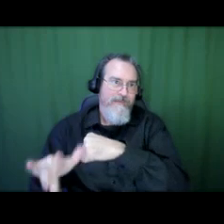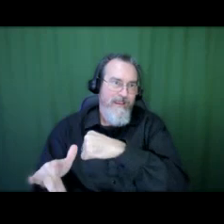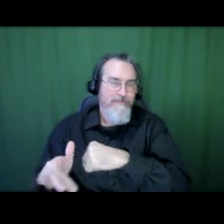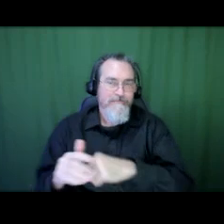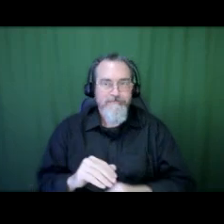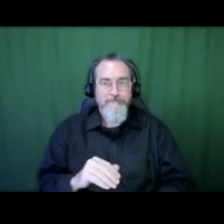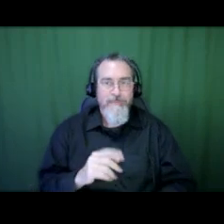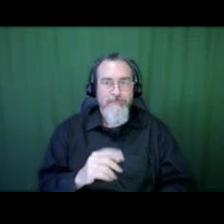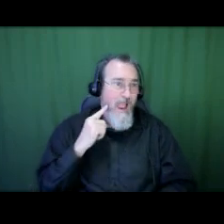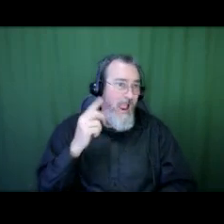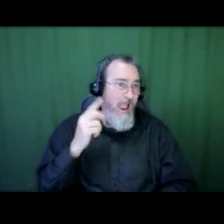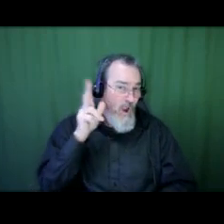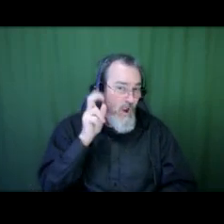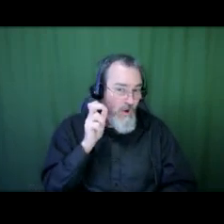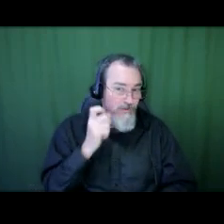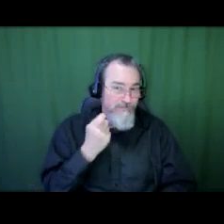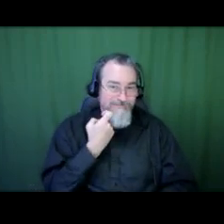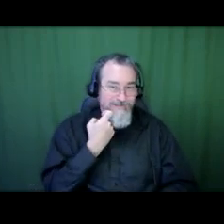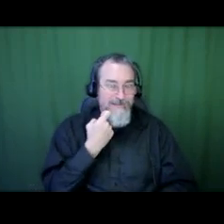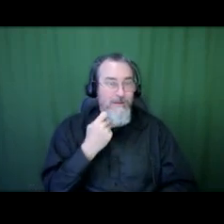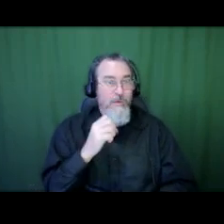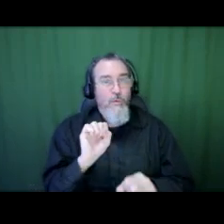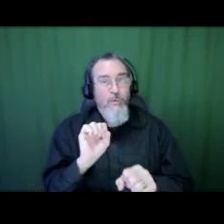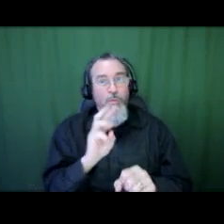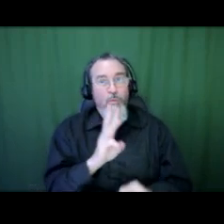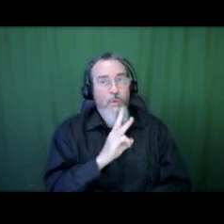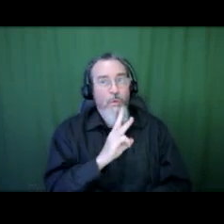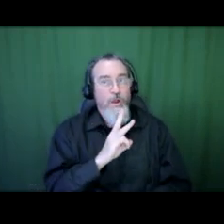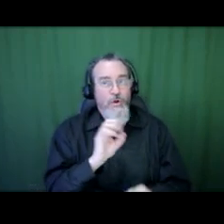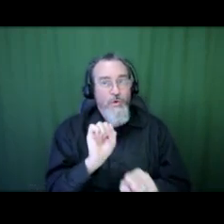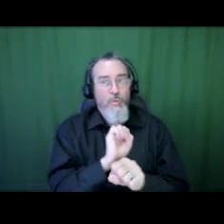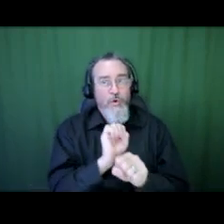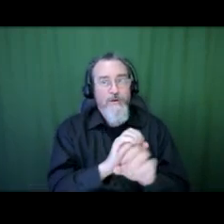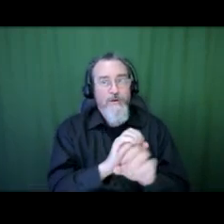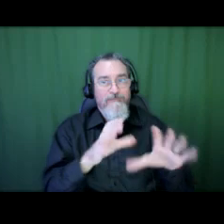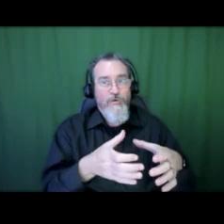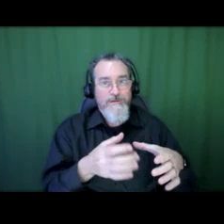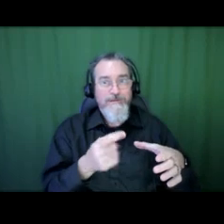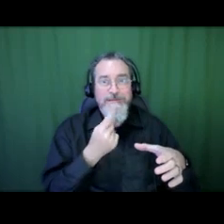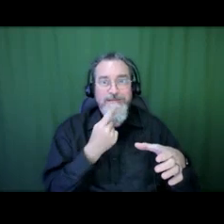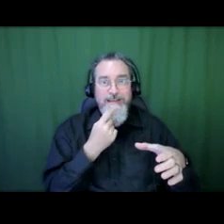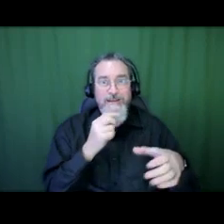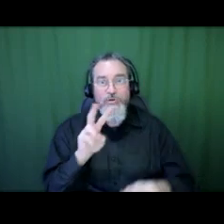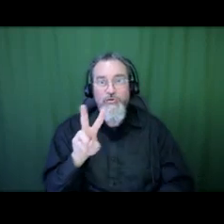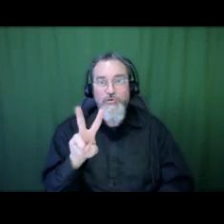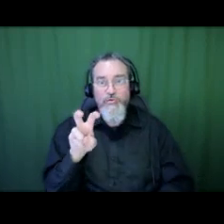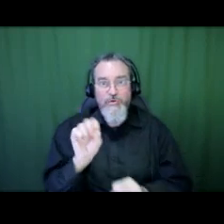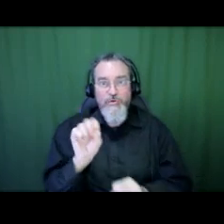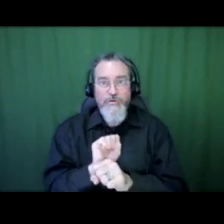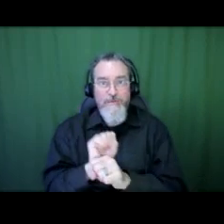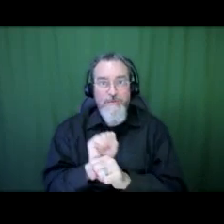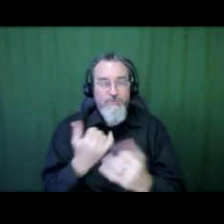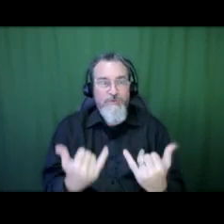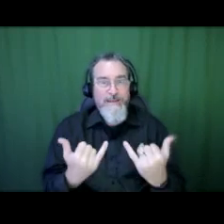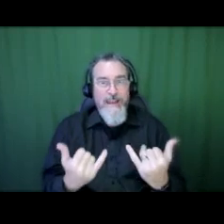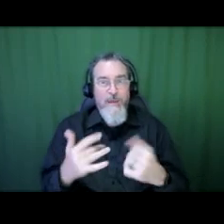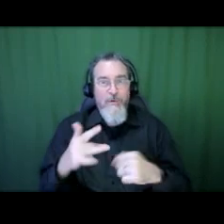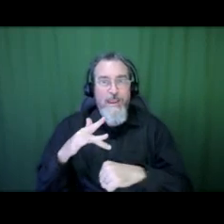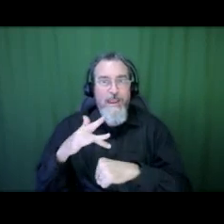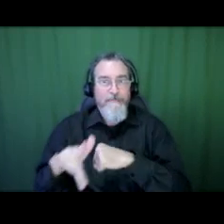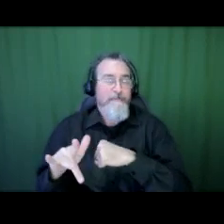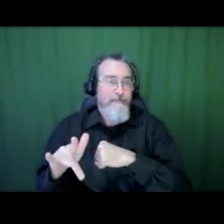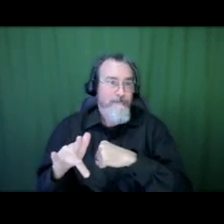recently from our Water Workforce Council that there are over 200 jobs currently vacant that are crucial to them